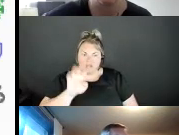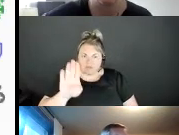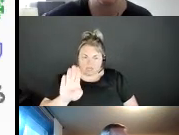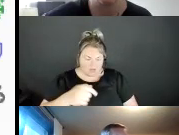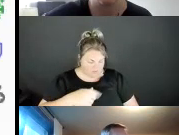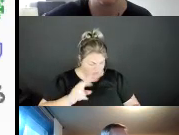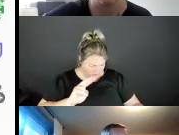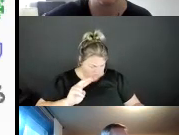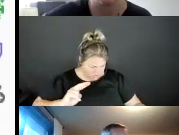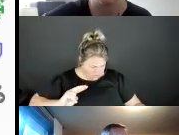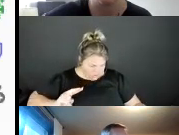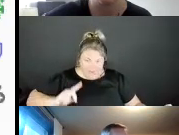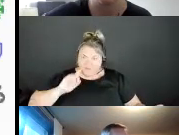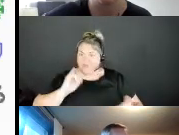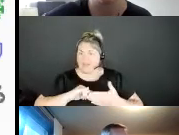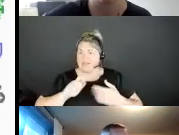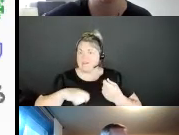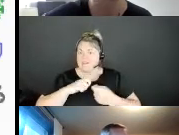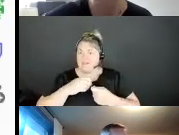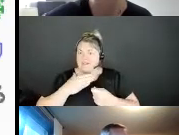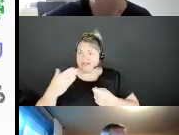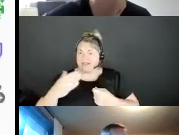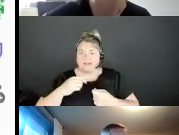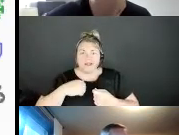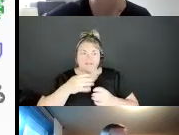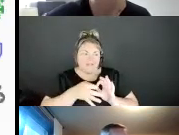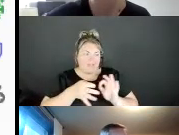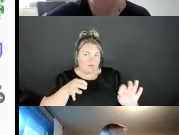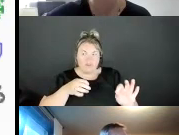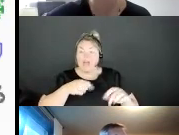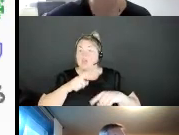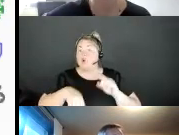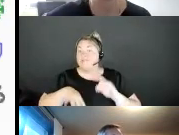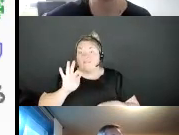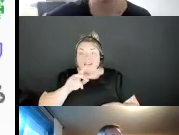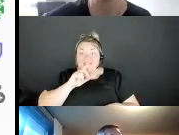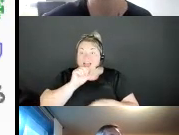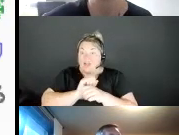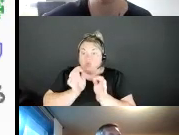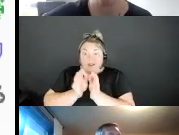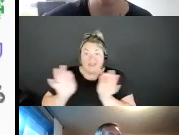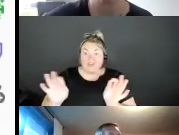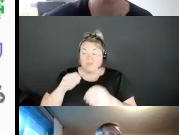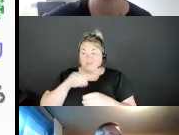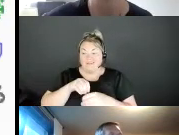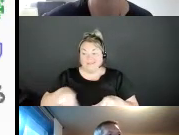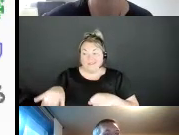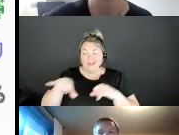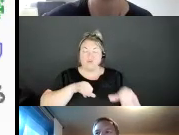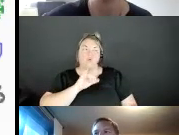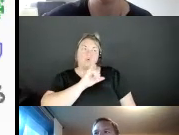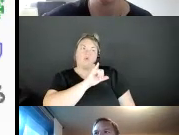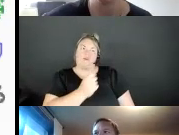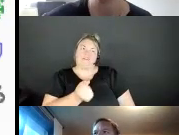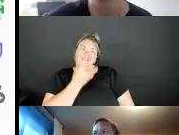was looking for that specific. And the language, I just couldn't find the actual language in the standard. Oh, I The same way